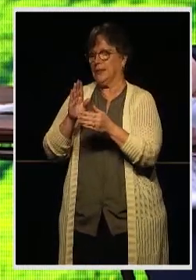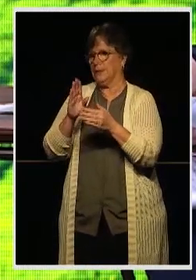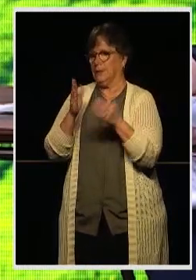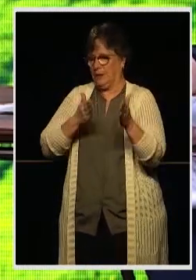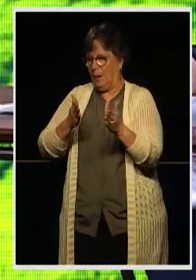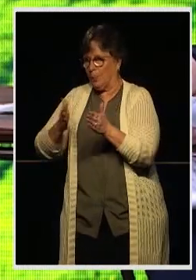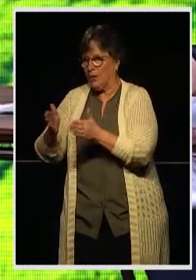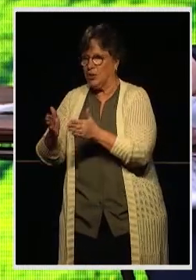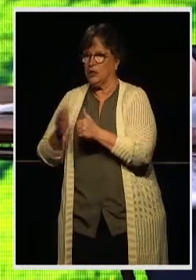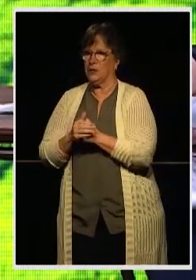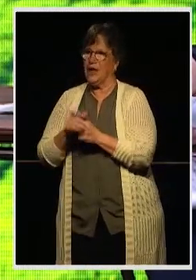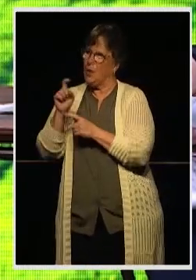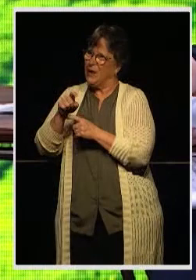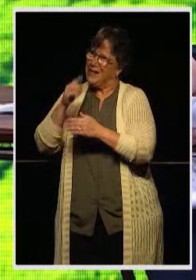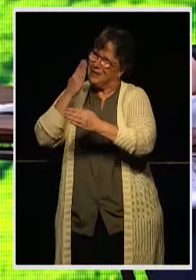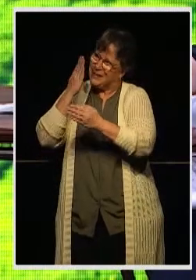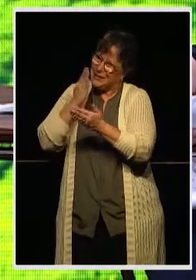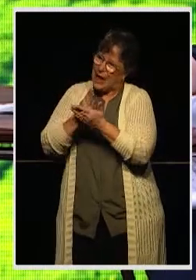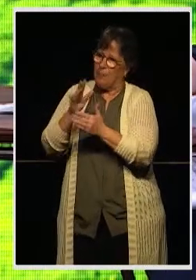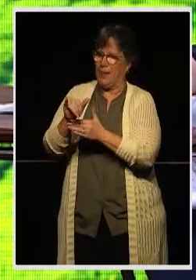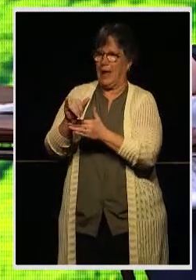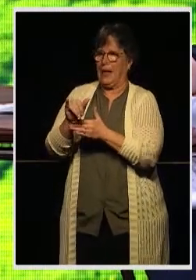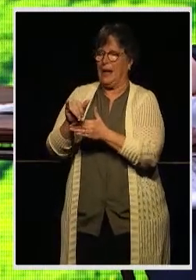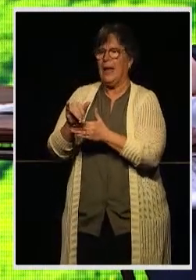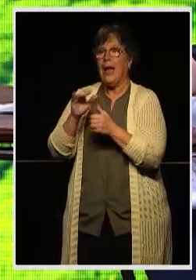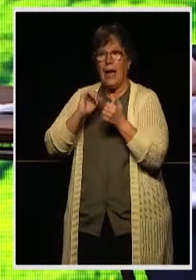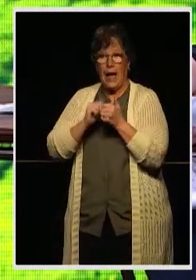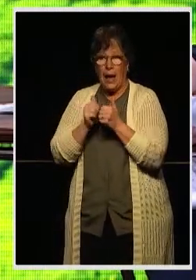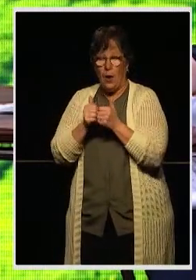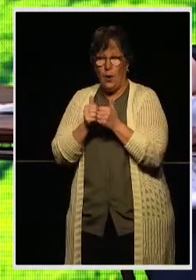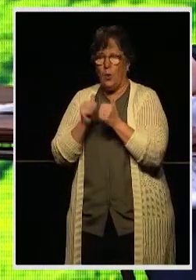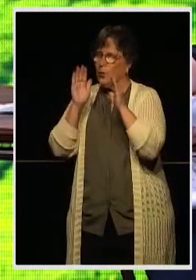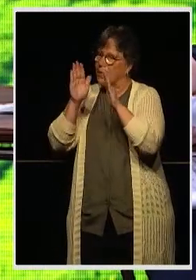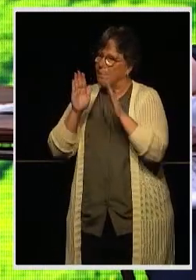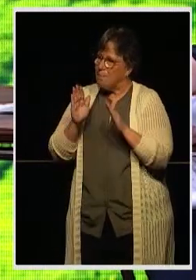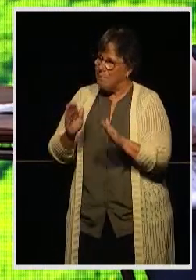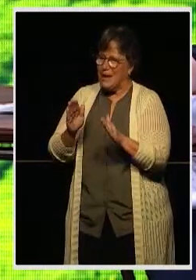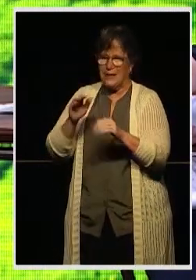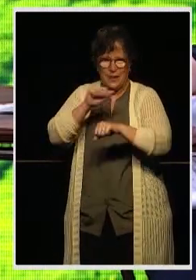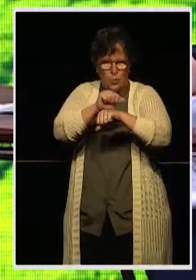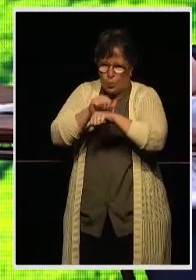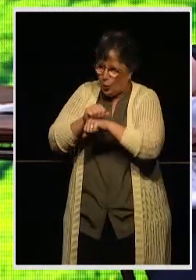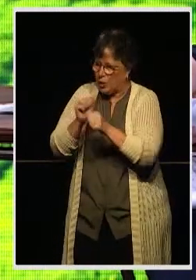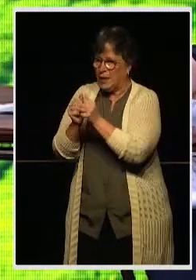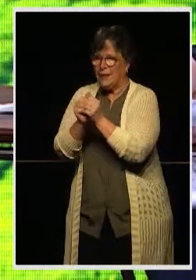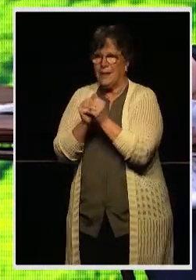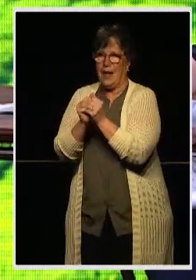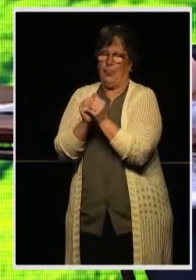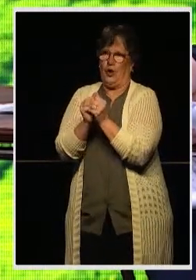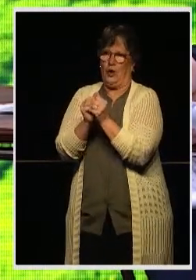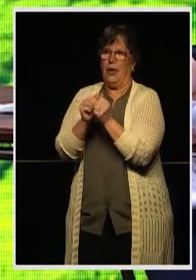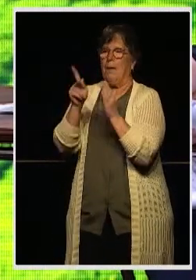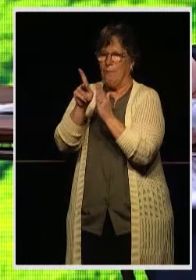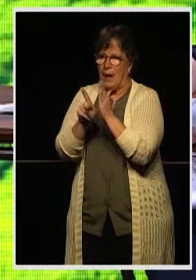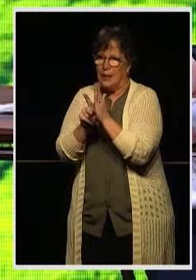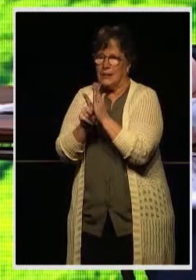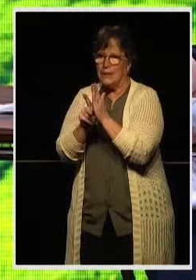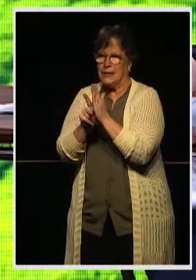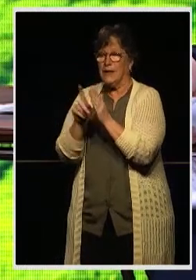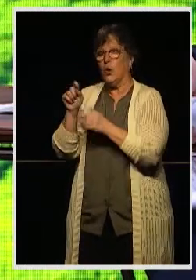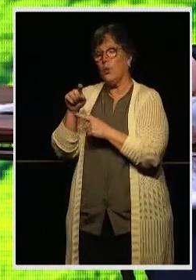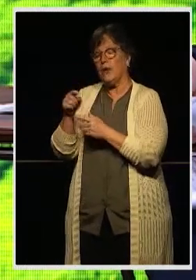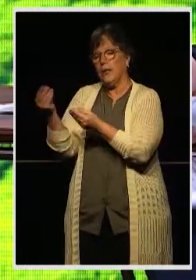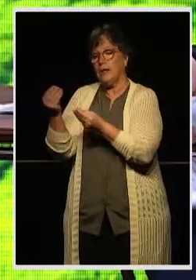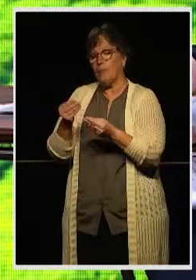unlock that, and the only way that will happen is with great collaborations and policy that understand we have to incentivize, and we have to bring the